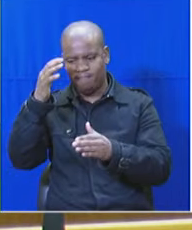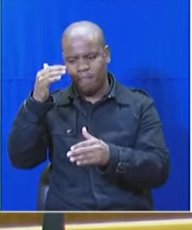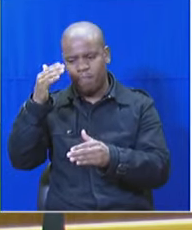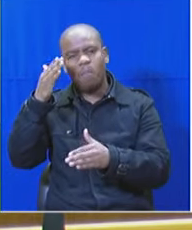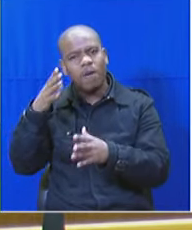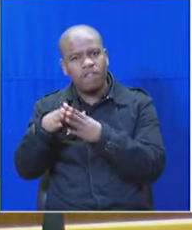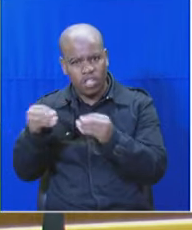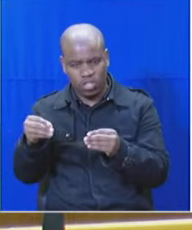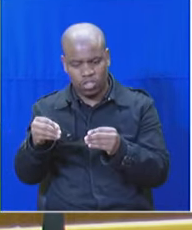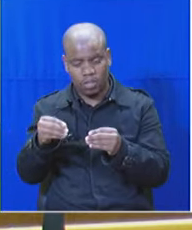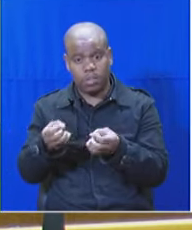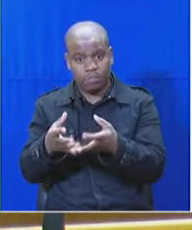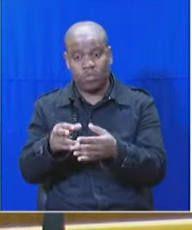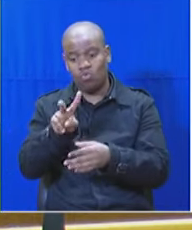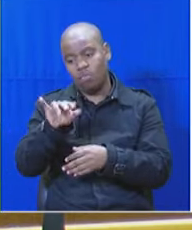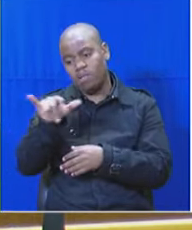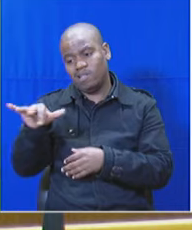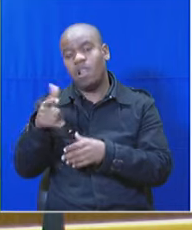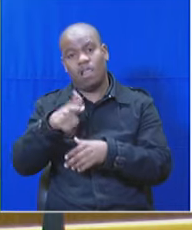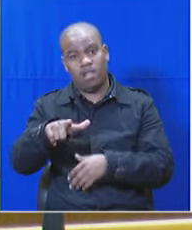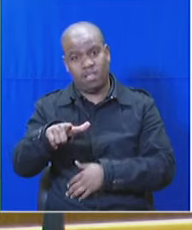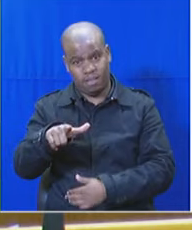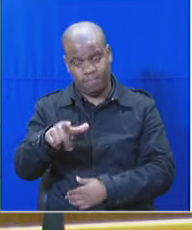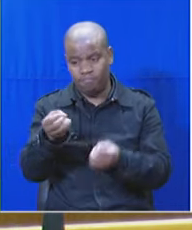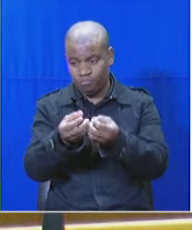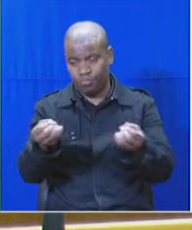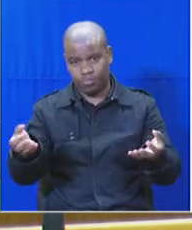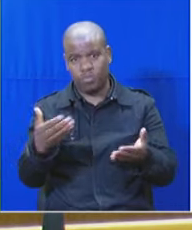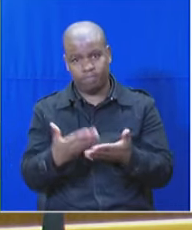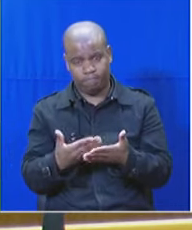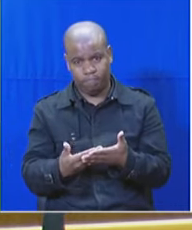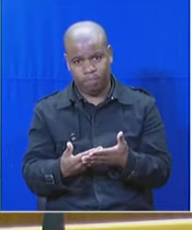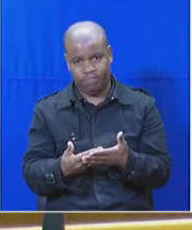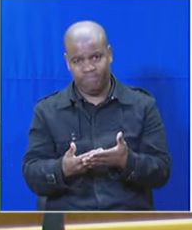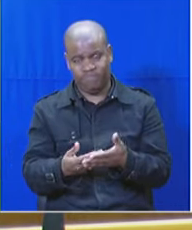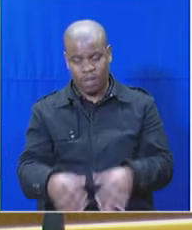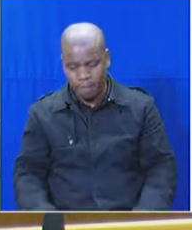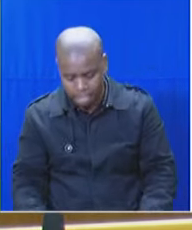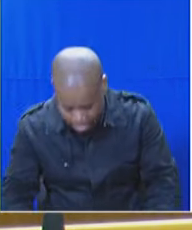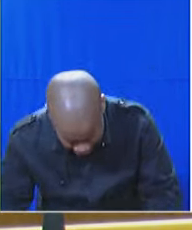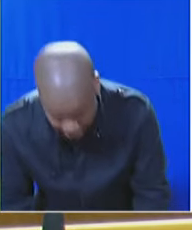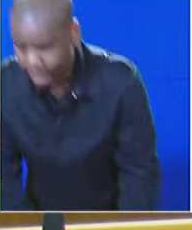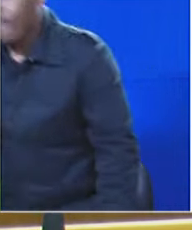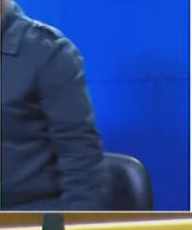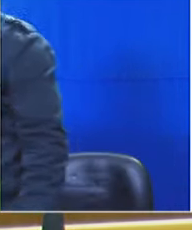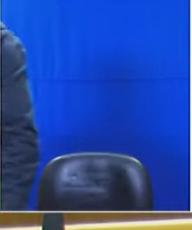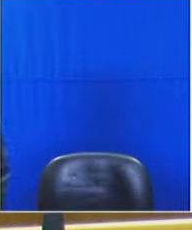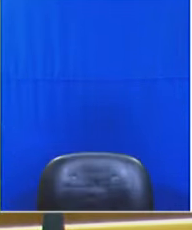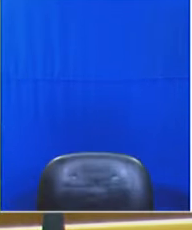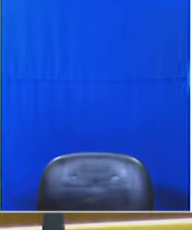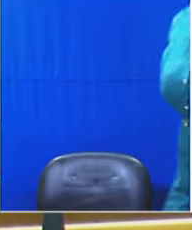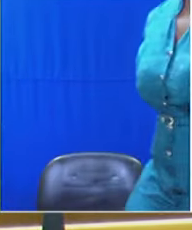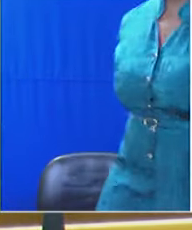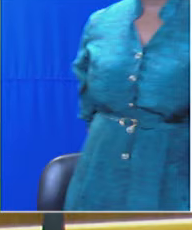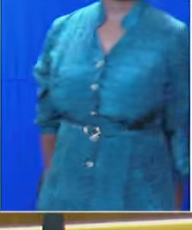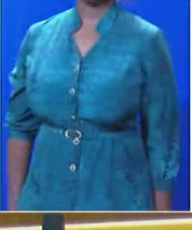restoring nearly 3.2 million hectares of land, spend more than 18 billion on land